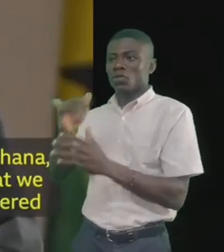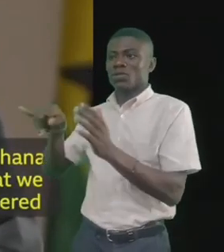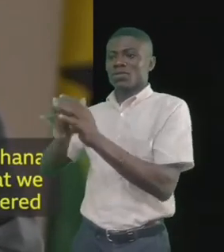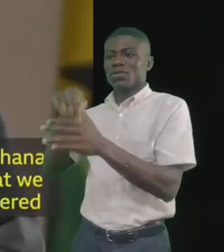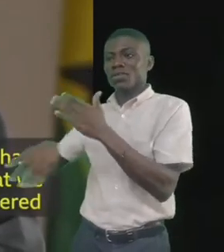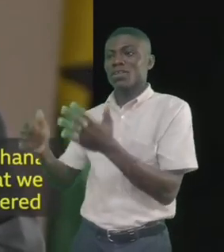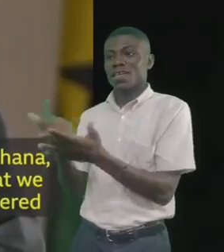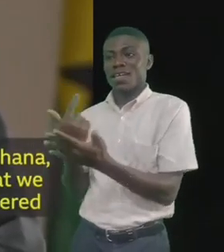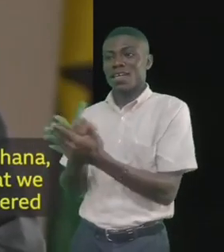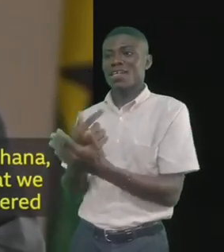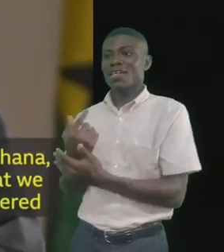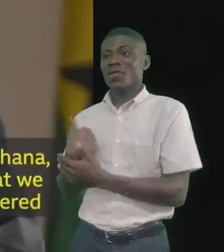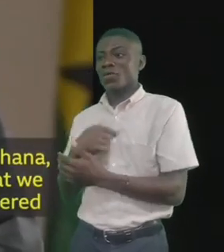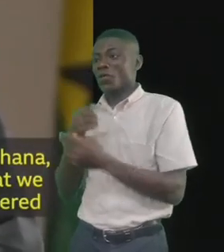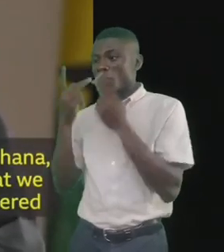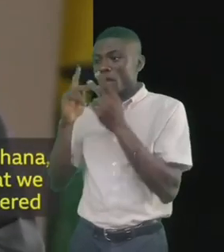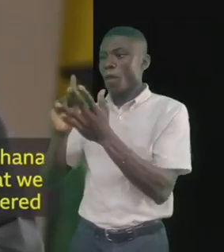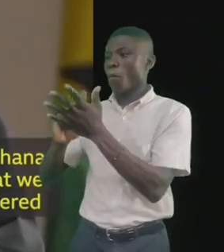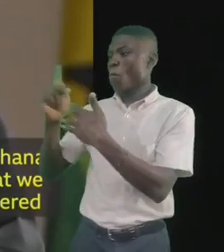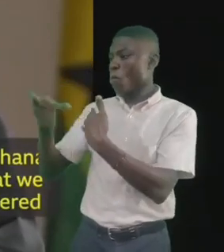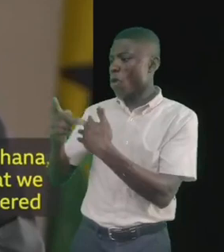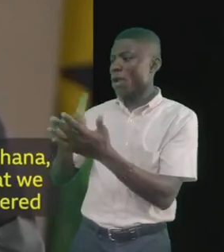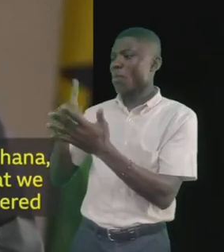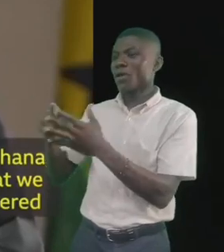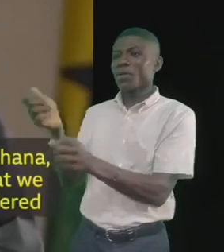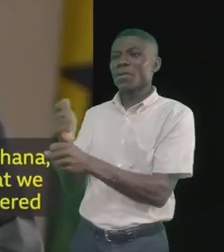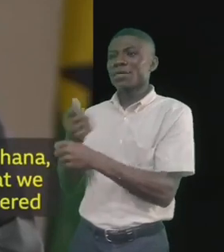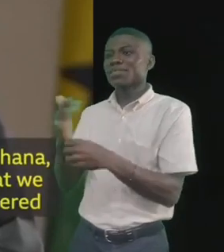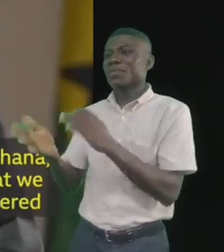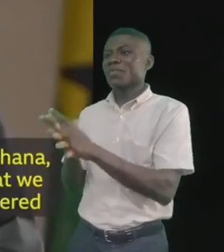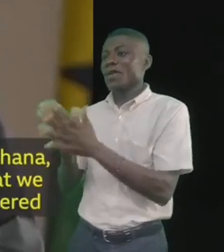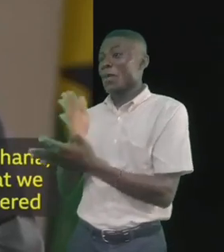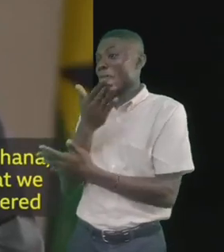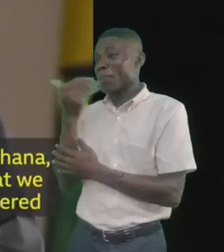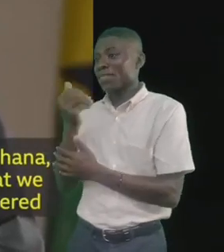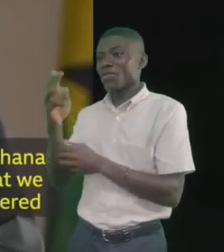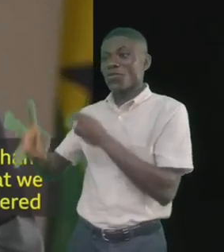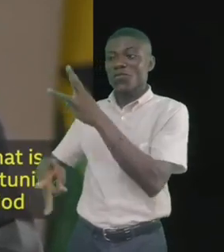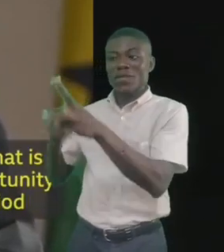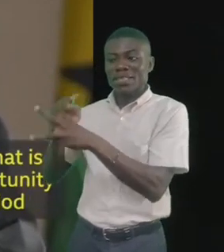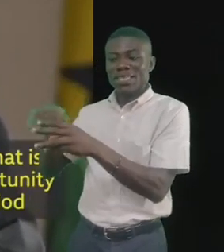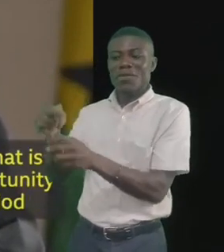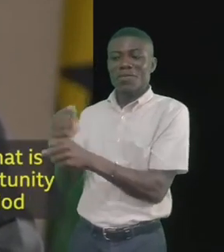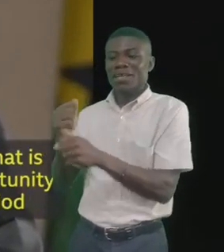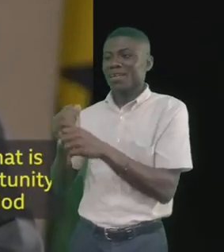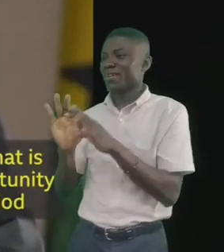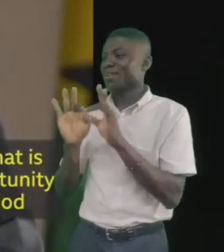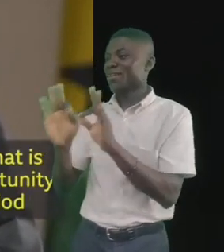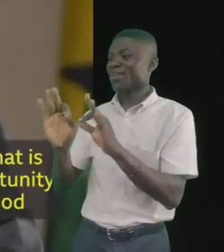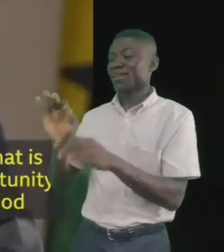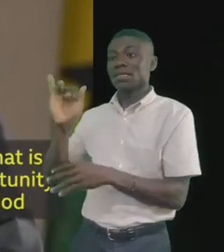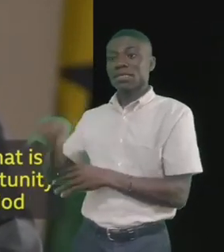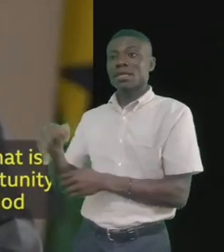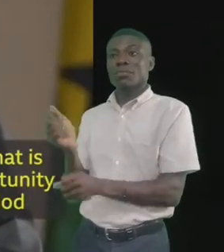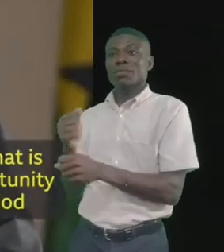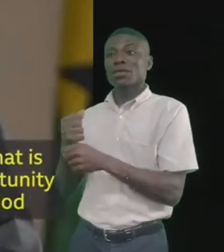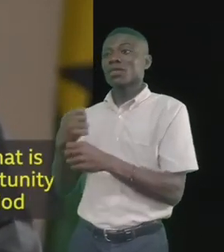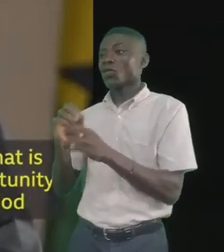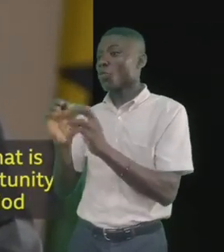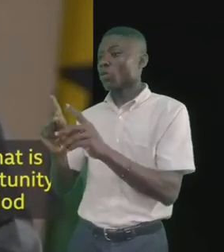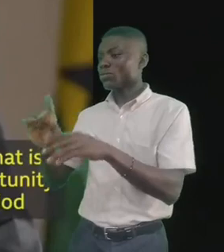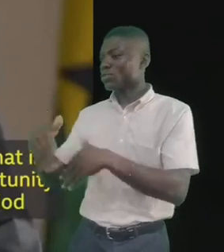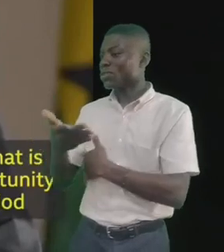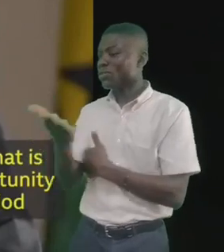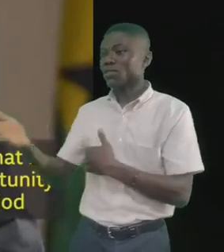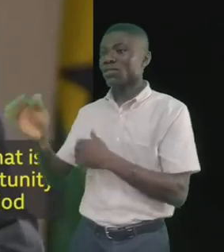in Ghana, the recovery program that we have is one that is considered very credible, and it is what is going to give